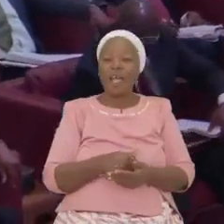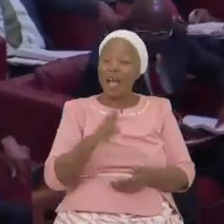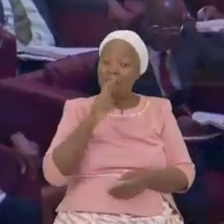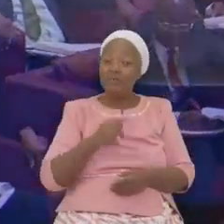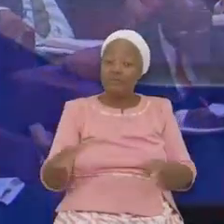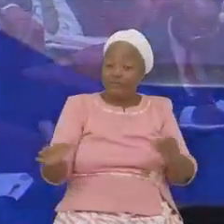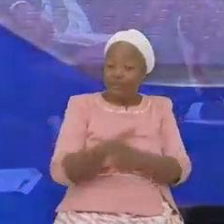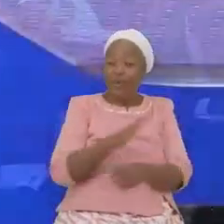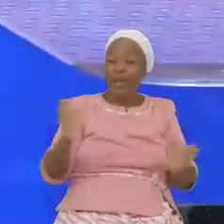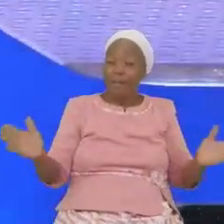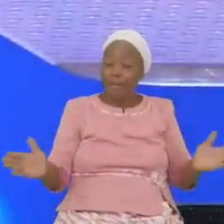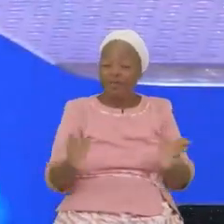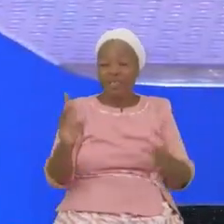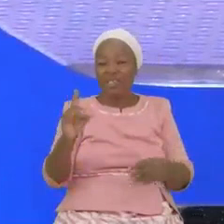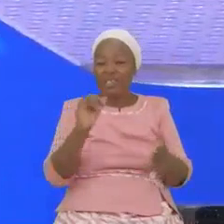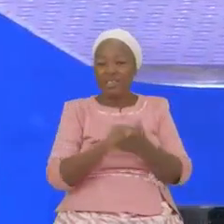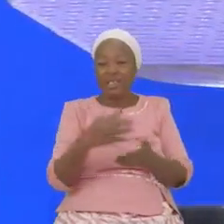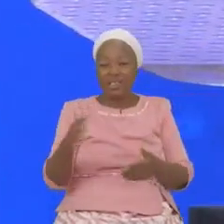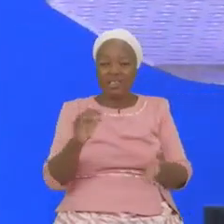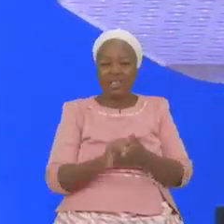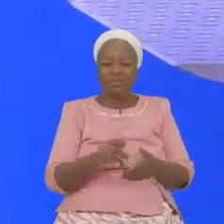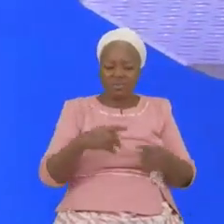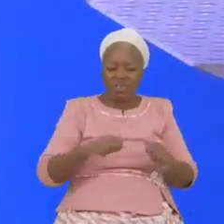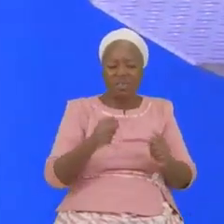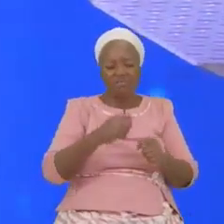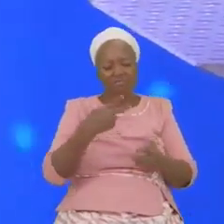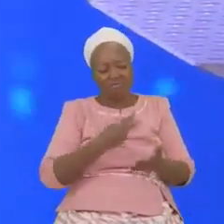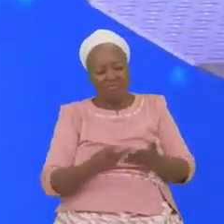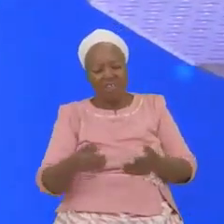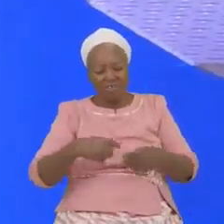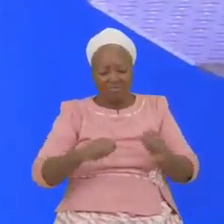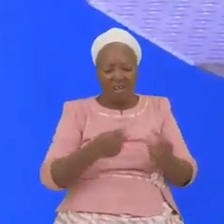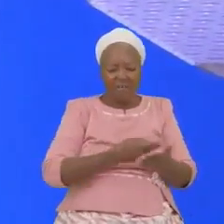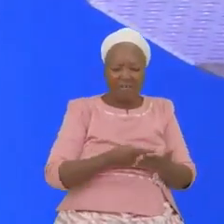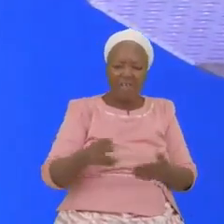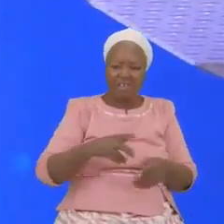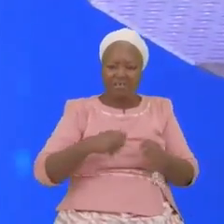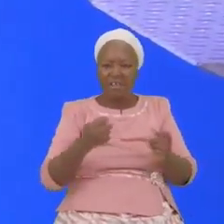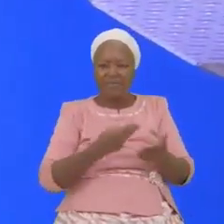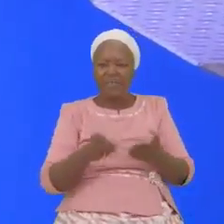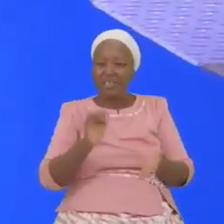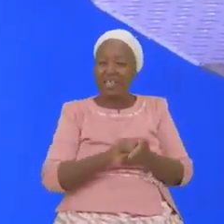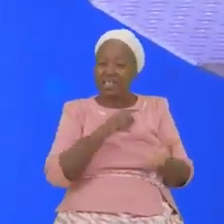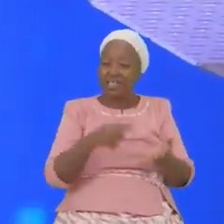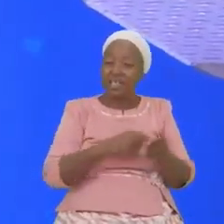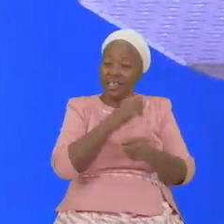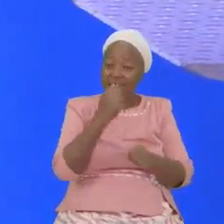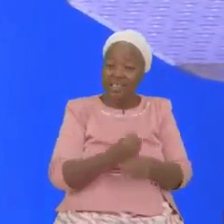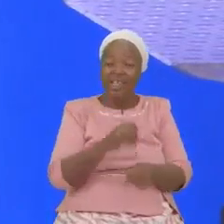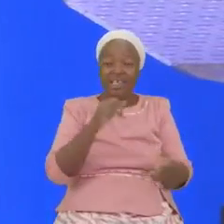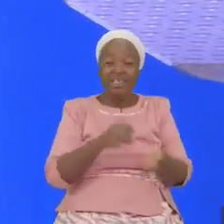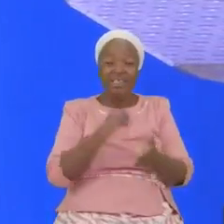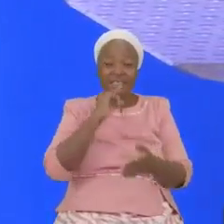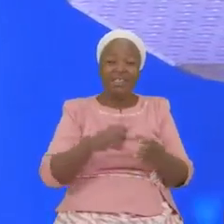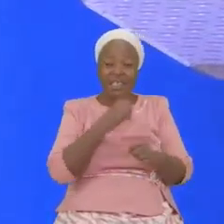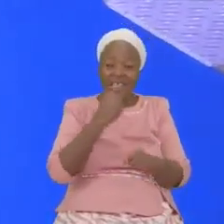fully persuaded that the things you've tried and failed, the things you've tried and failed, that this year is a year